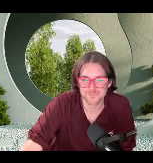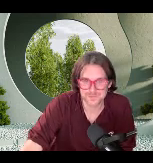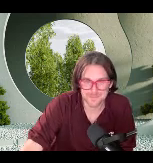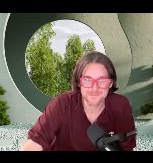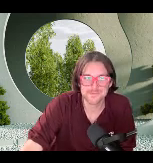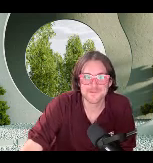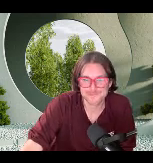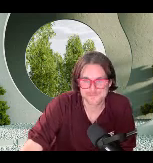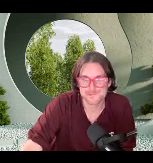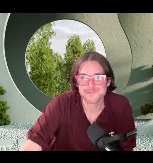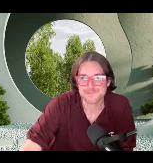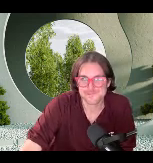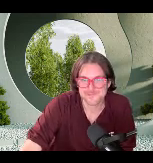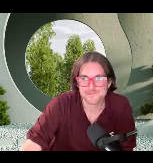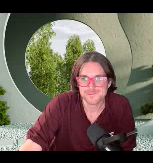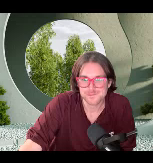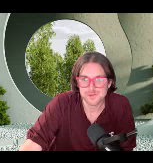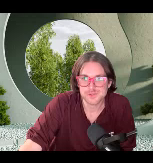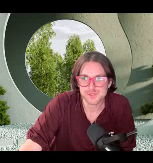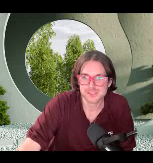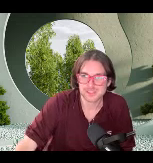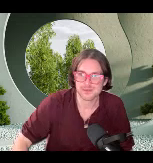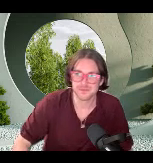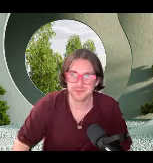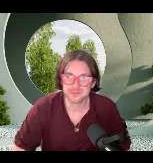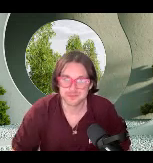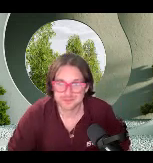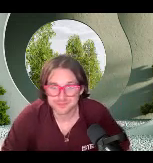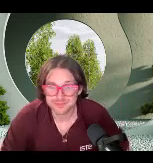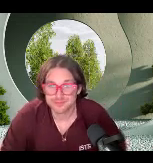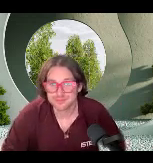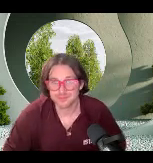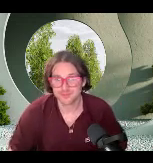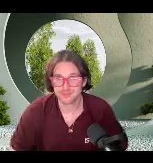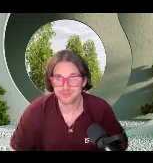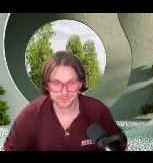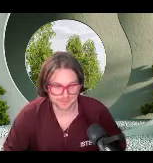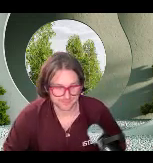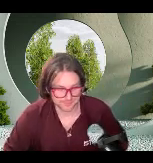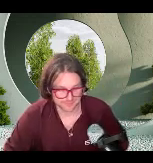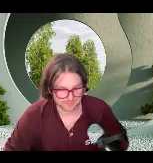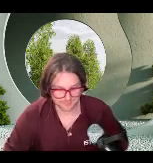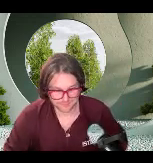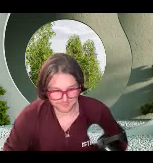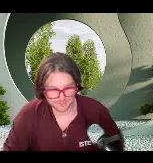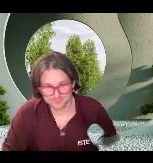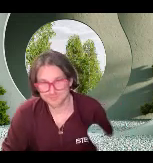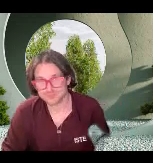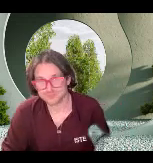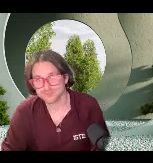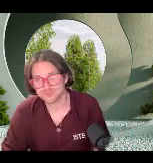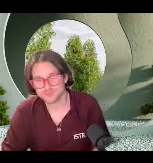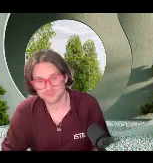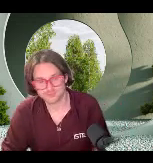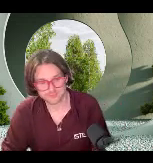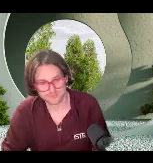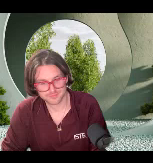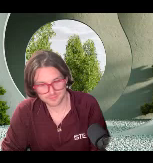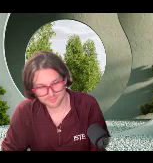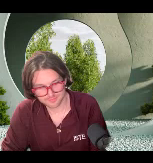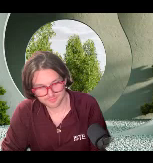things accessible. So we're going to talk about where UDL and WCAG meet, and WCAG refers to the Web Content